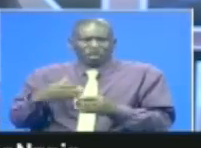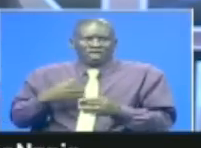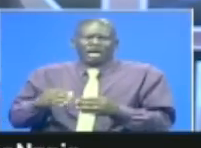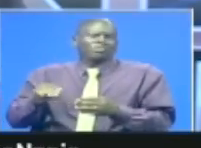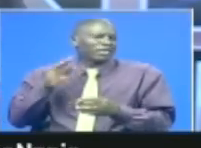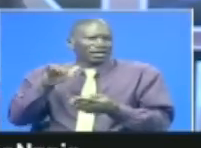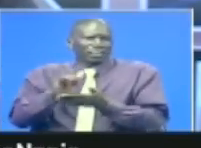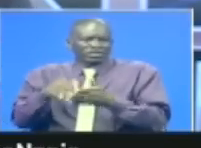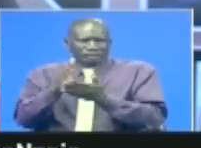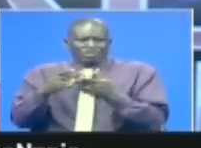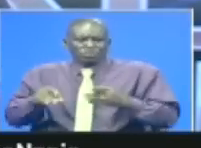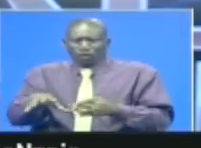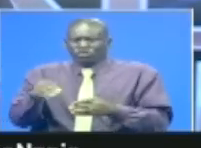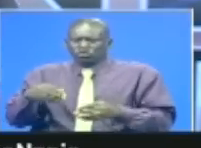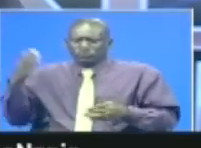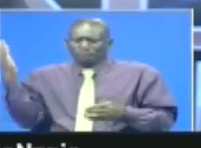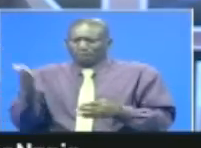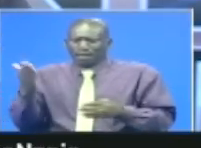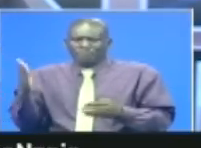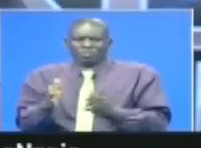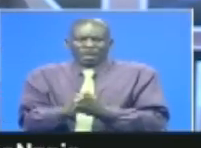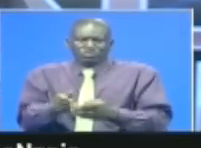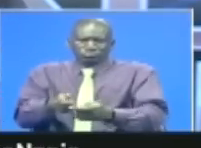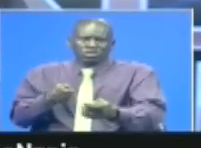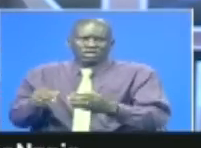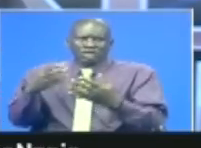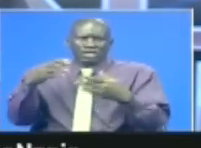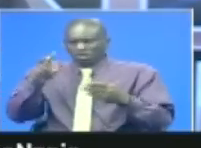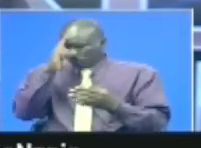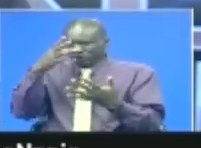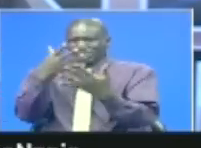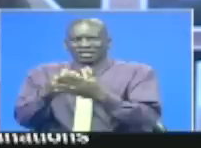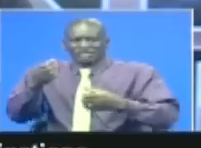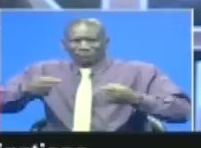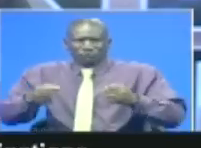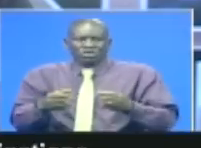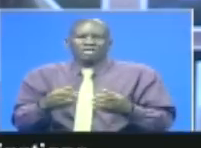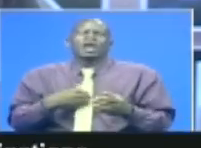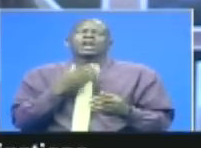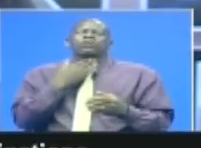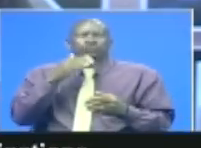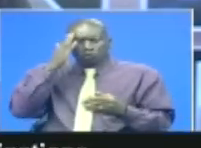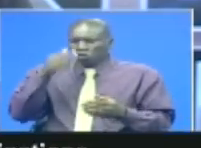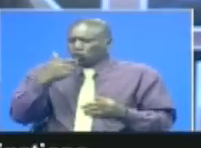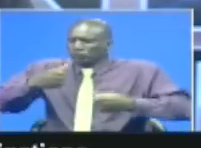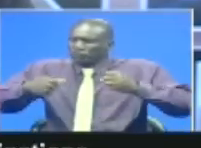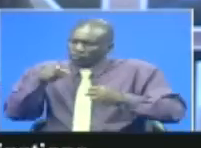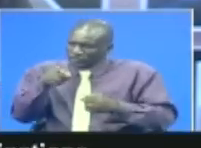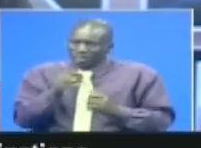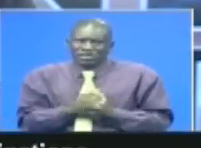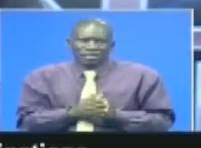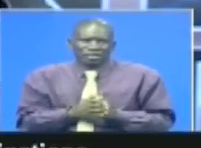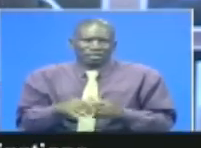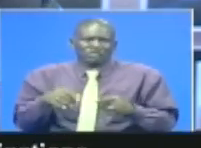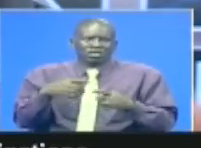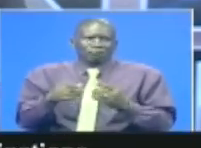and machetes, and the police arrested a vehicle. I'm yet to know whose vehicle it was, but